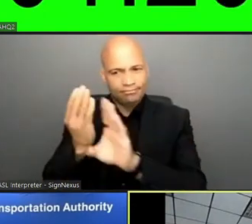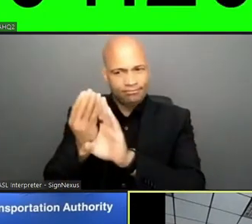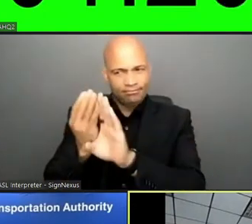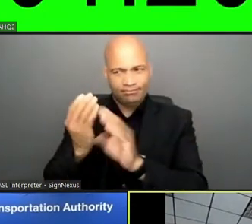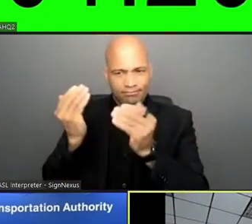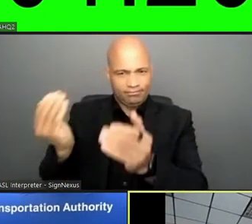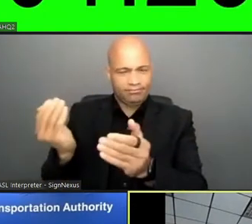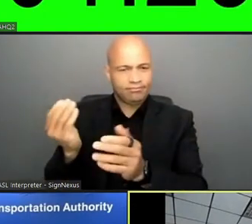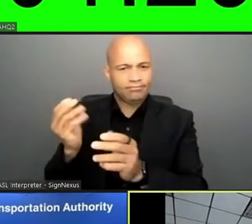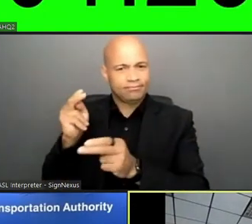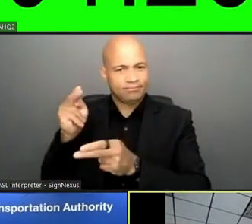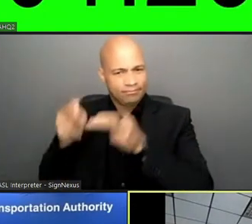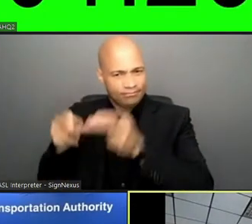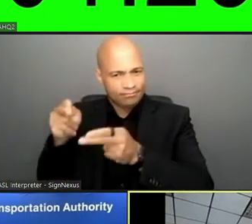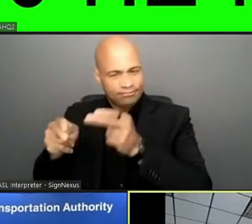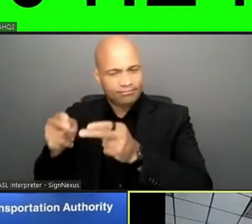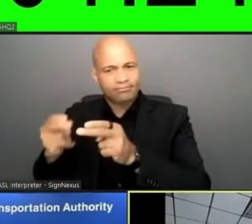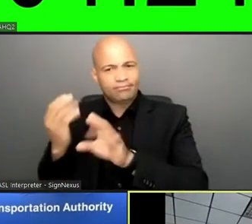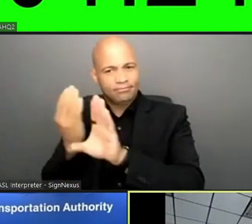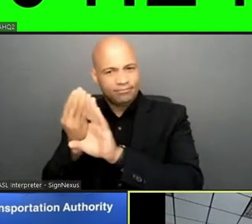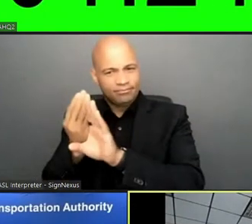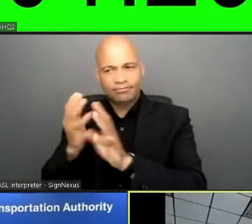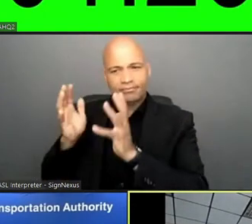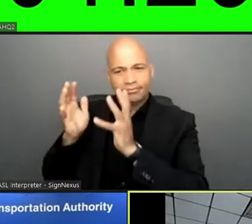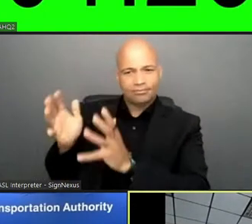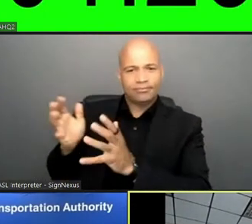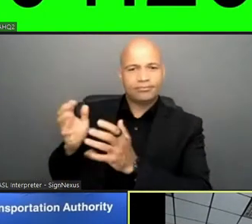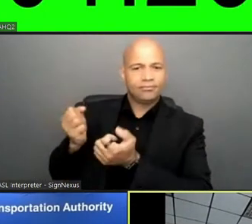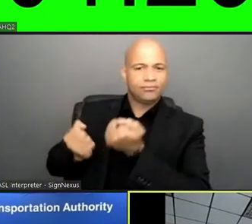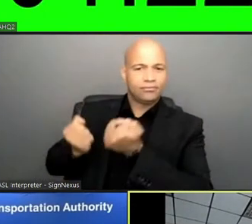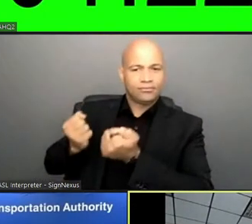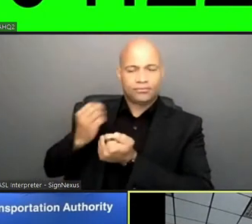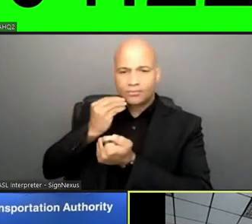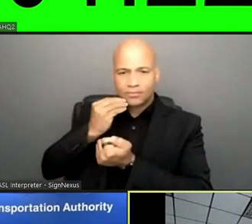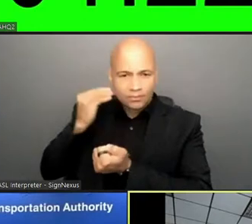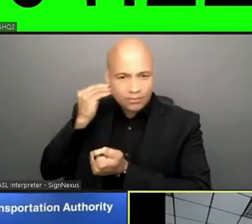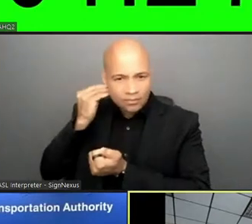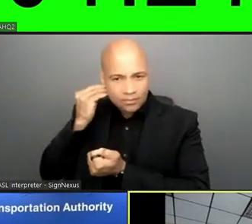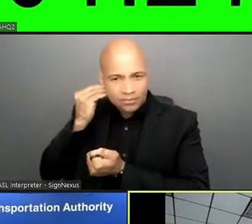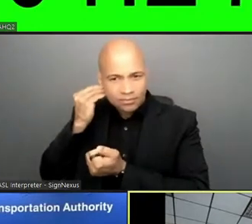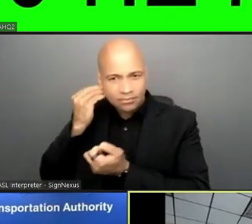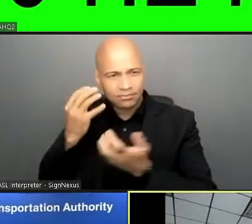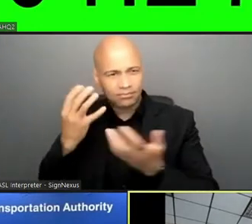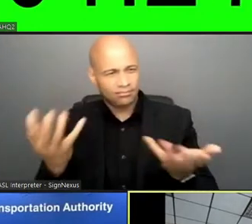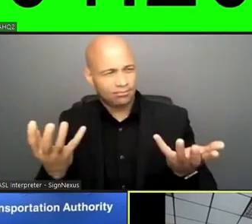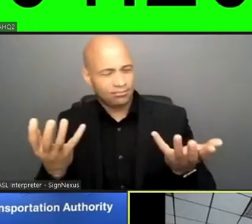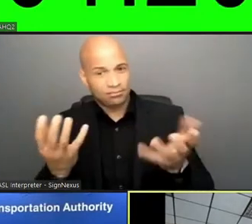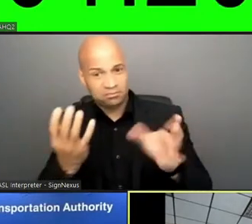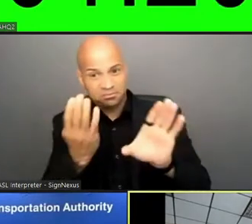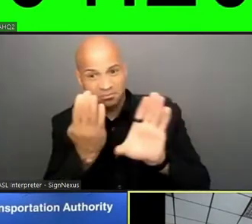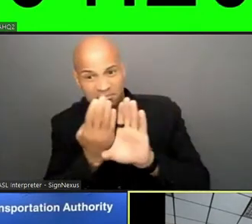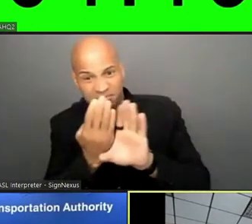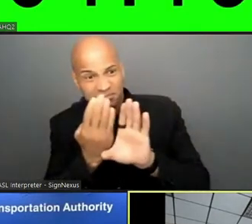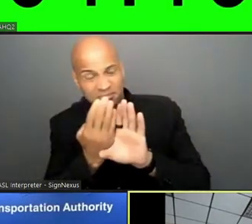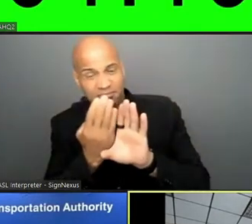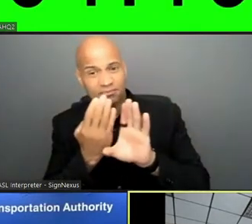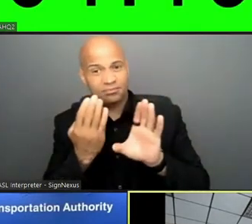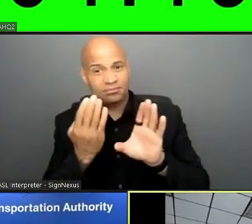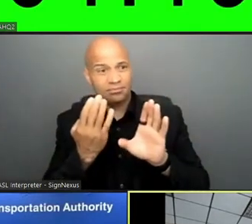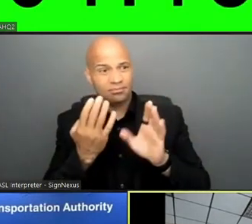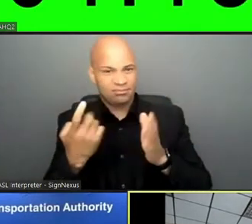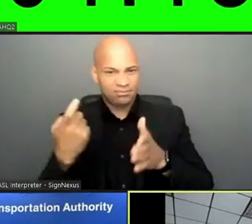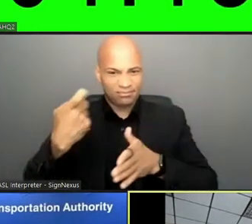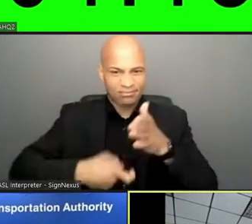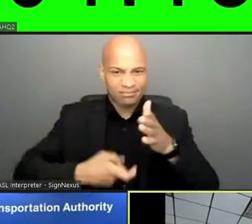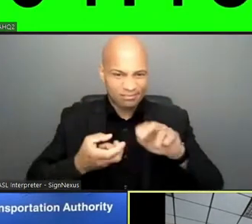to New York City to leave their cars at home the last thing we should be doing is discouraging use of mass transit by adding birthstone